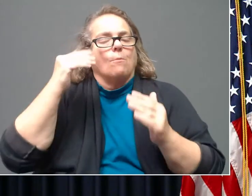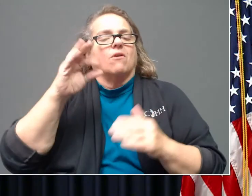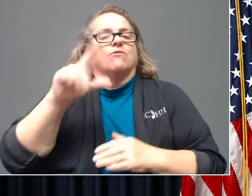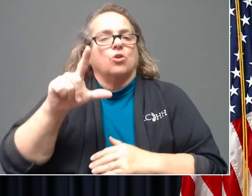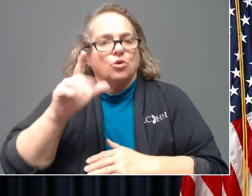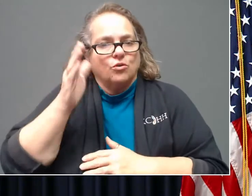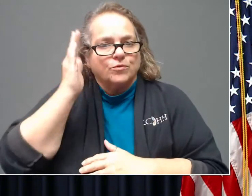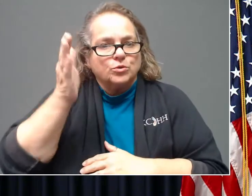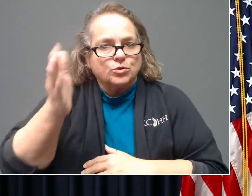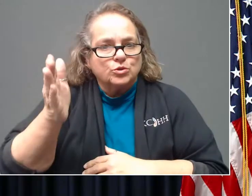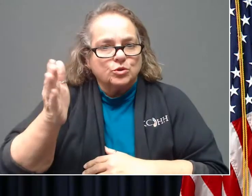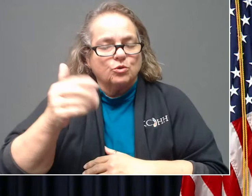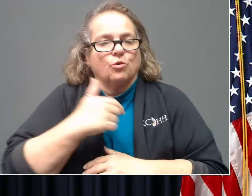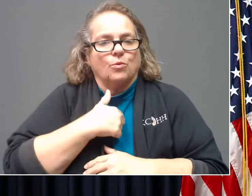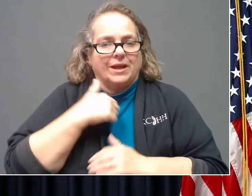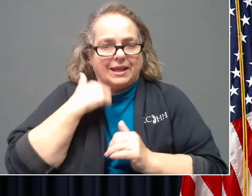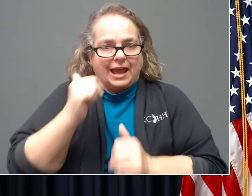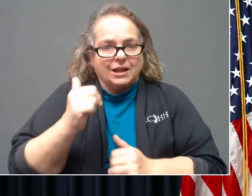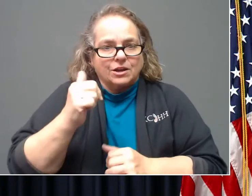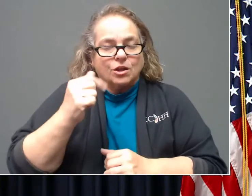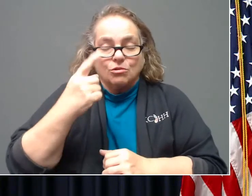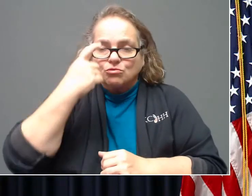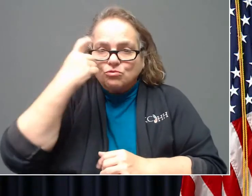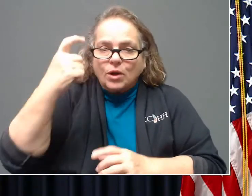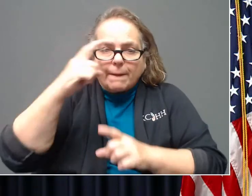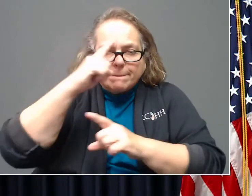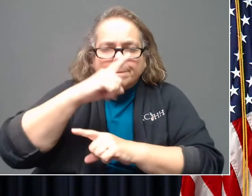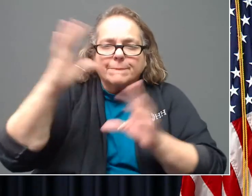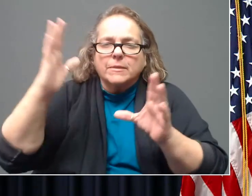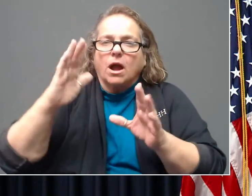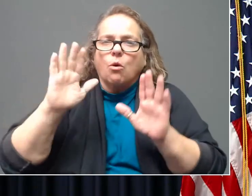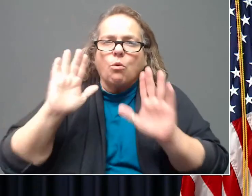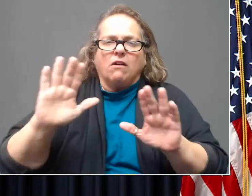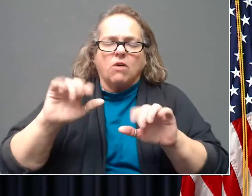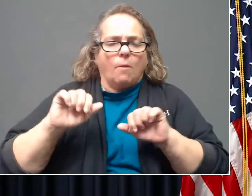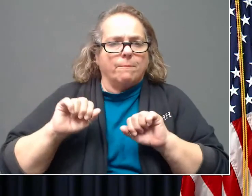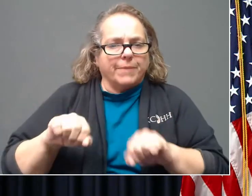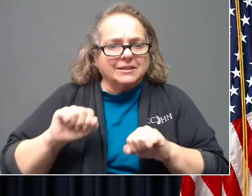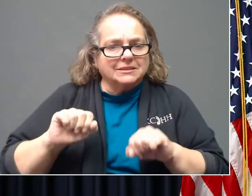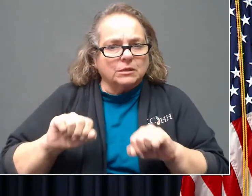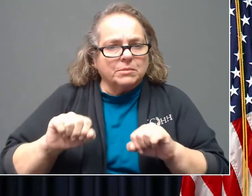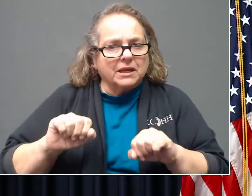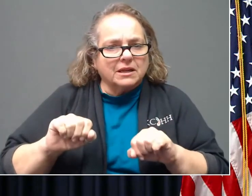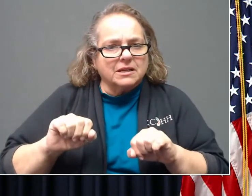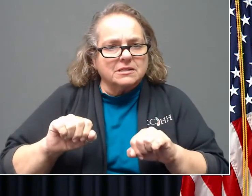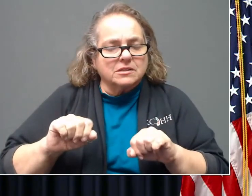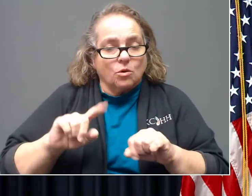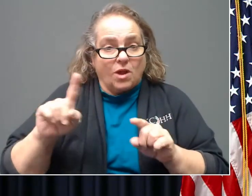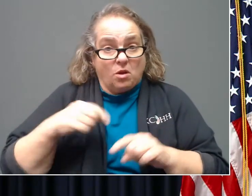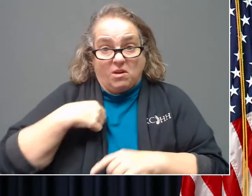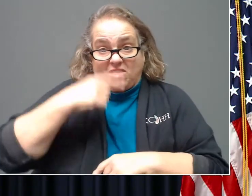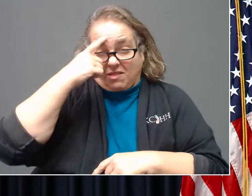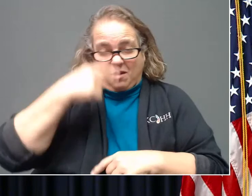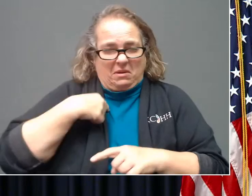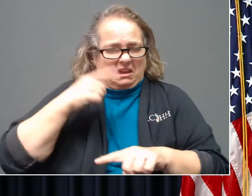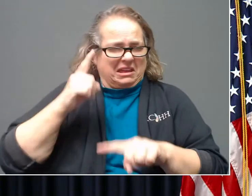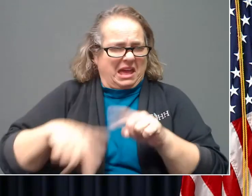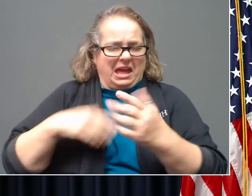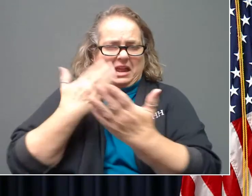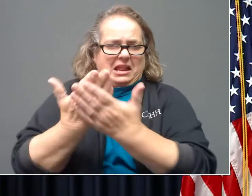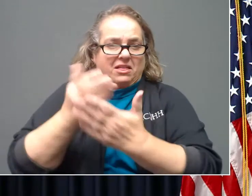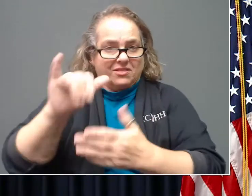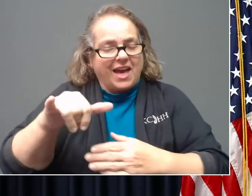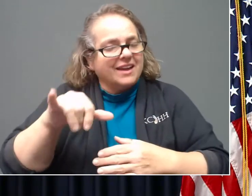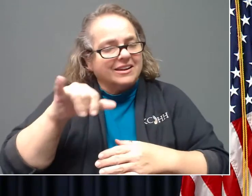dream of possibilities that we previously thought maybe were out of our reach. That's the goal.